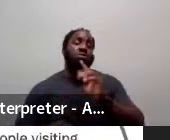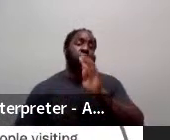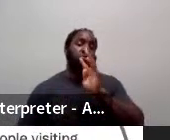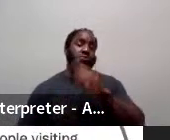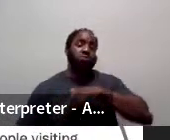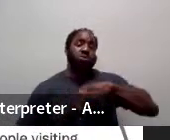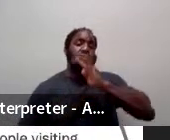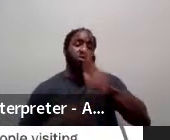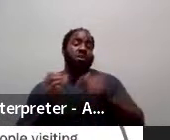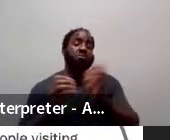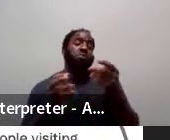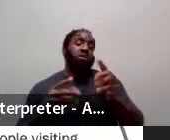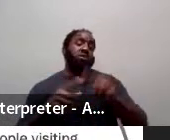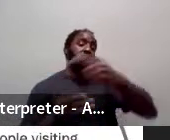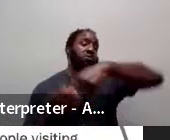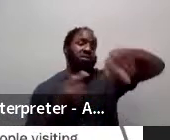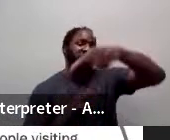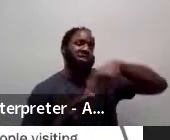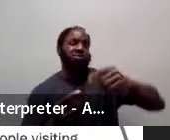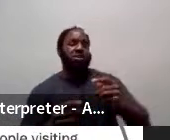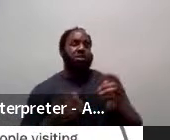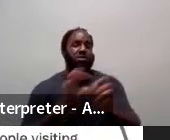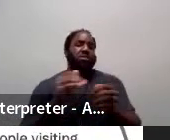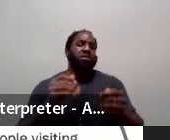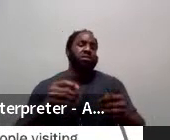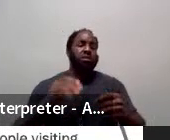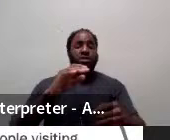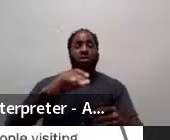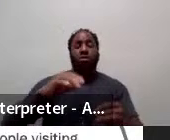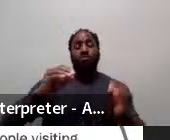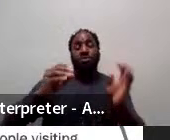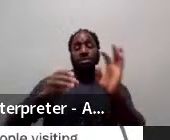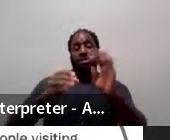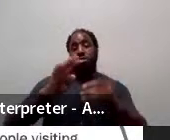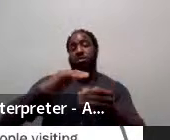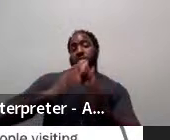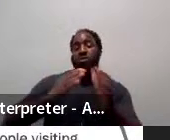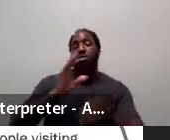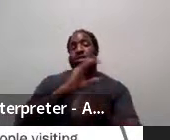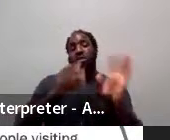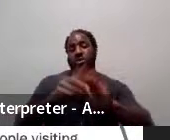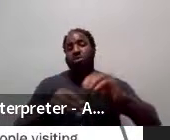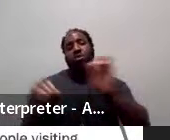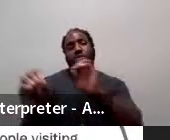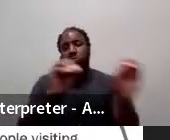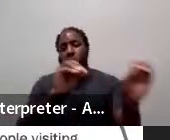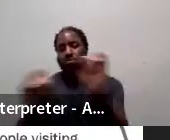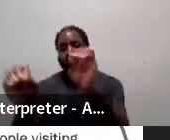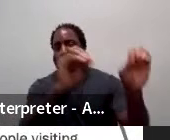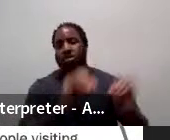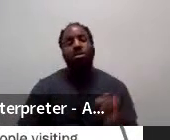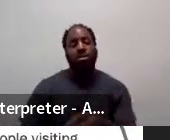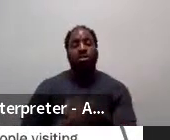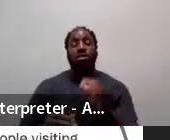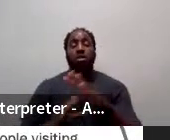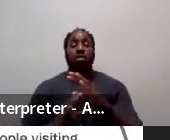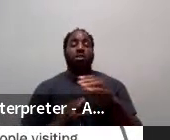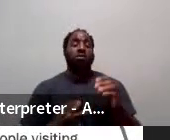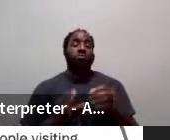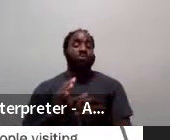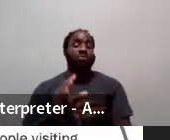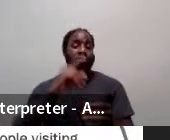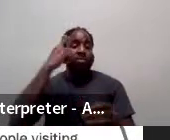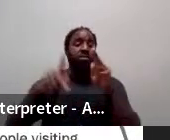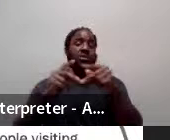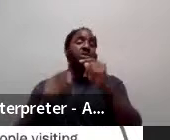around the community, including new kinds of mobility, and generally making it easier to get to and from the stations, but also for people that might